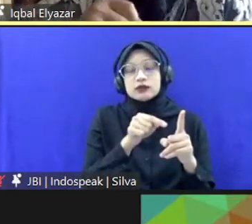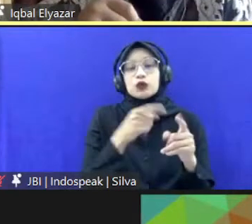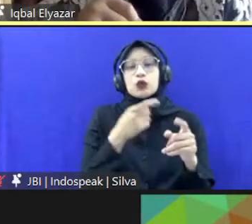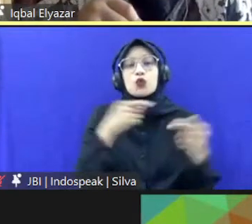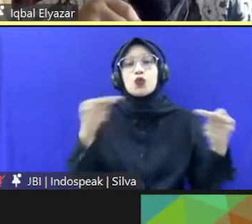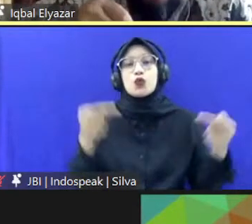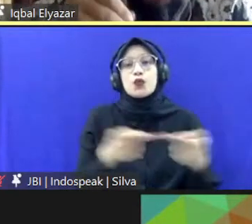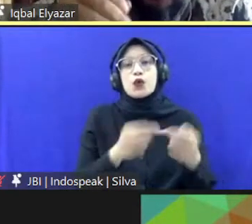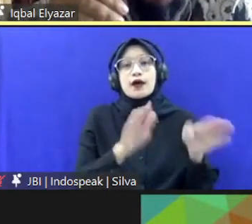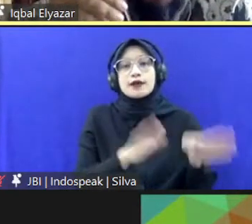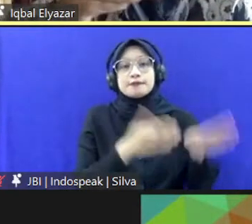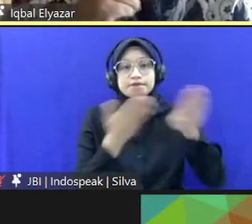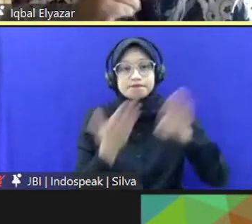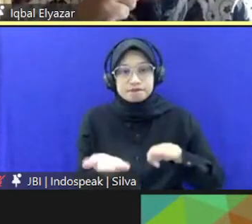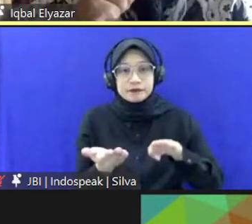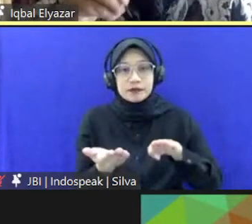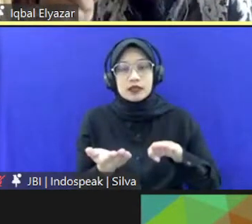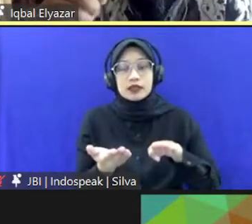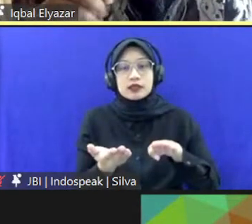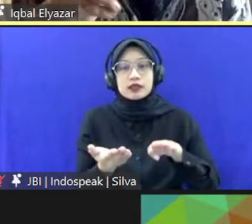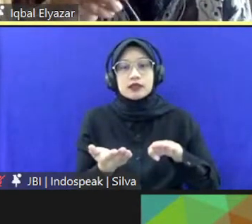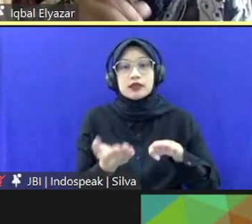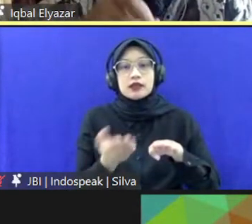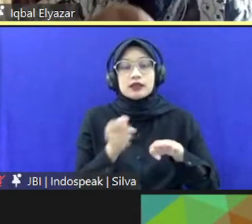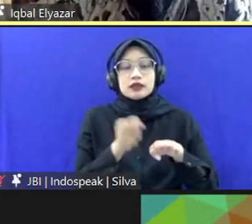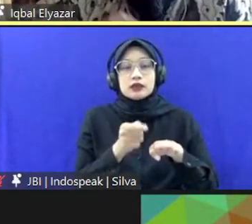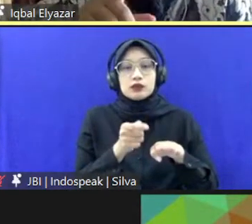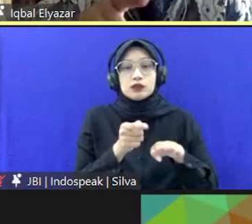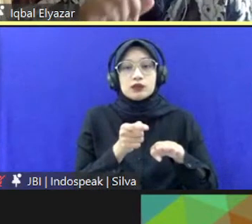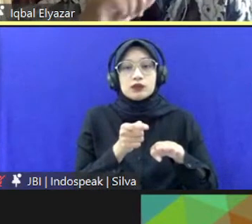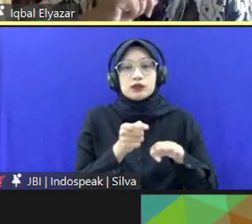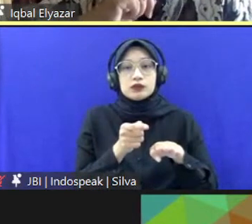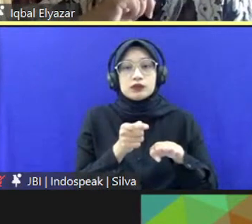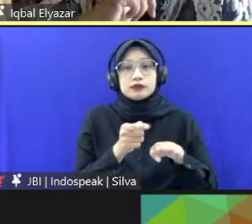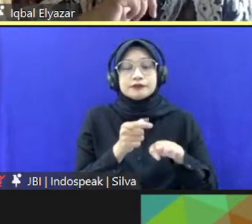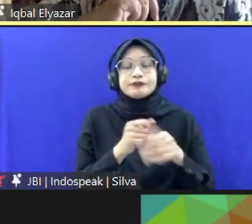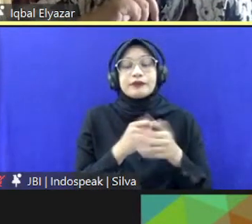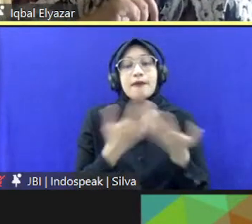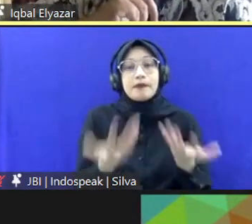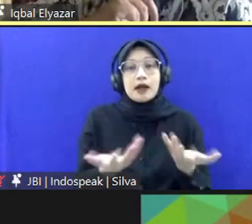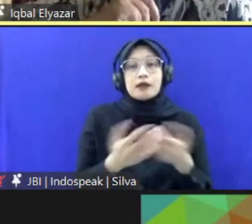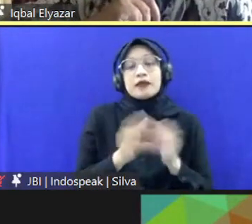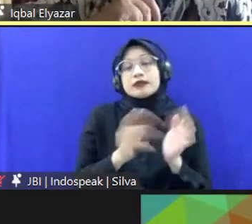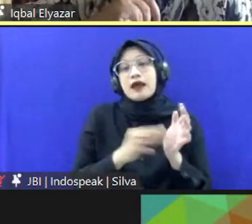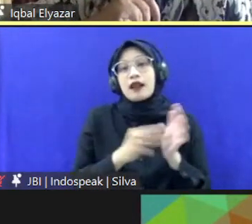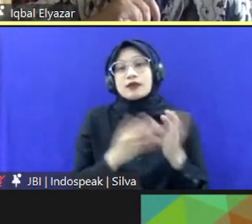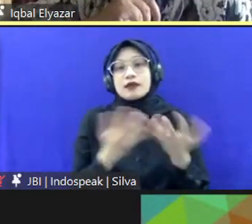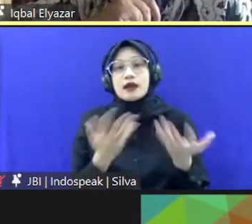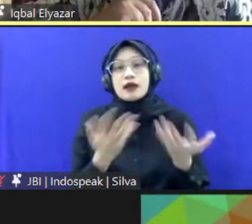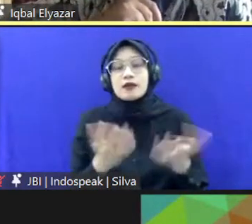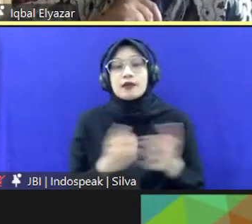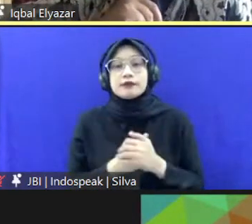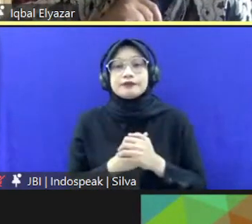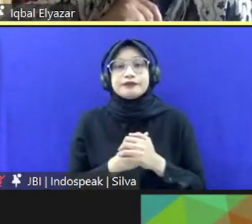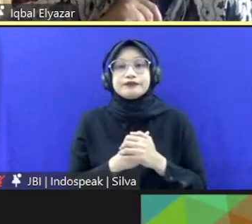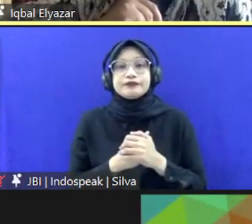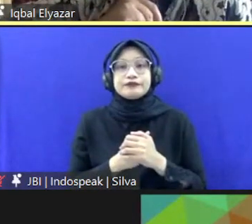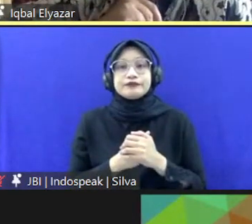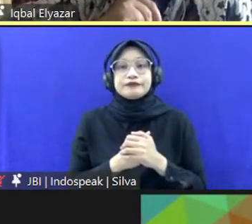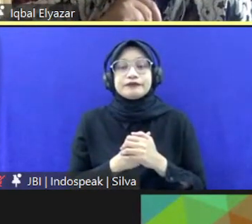counting here, Pak Khatib Bisri. Let's say, for example, according to the law